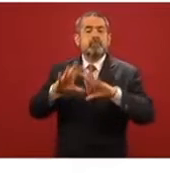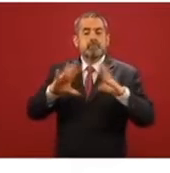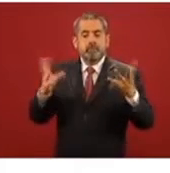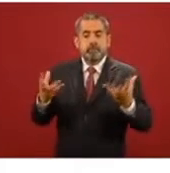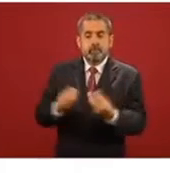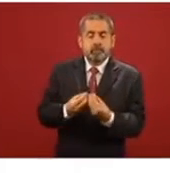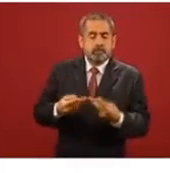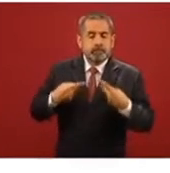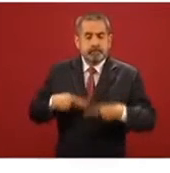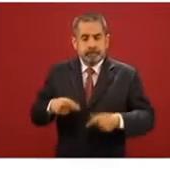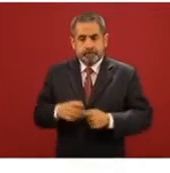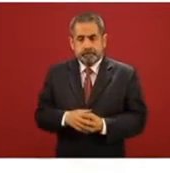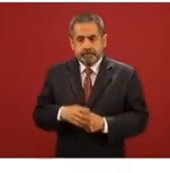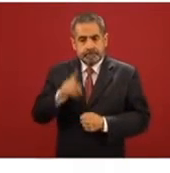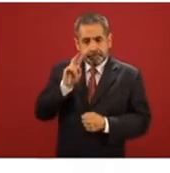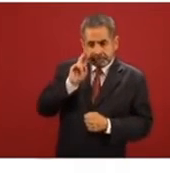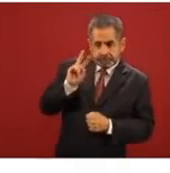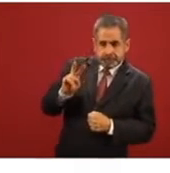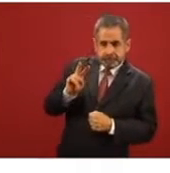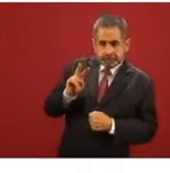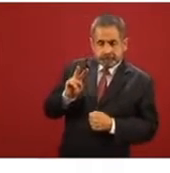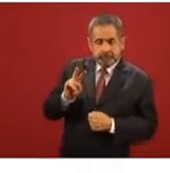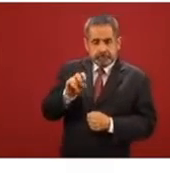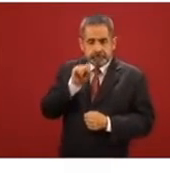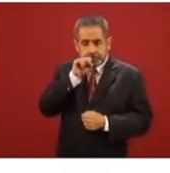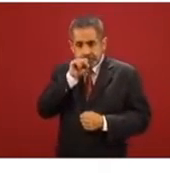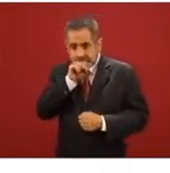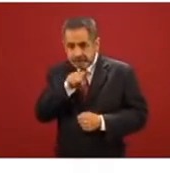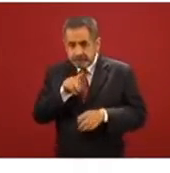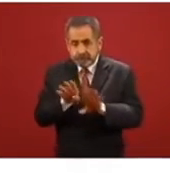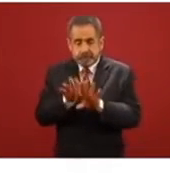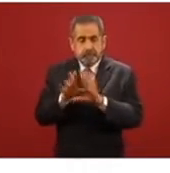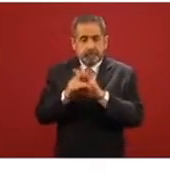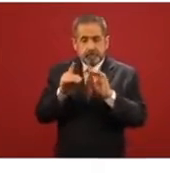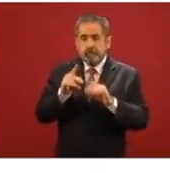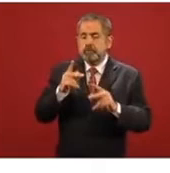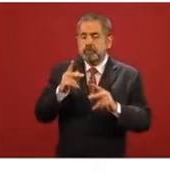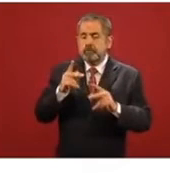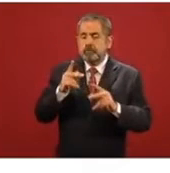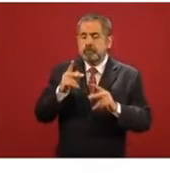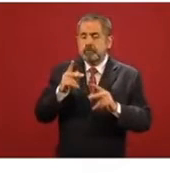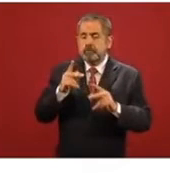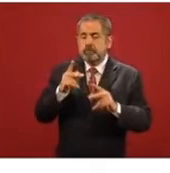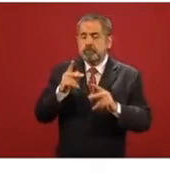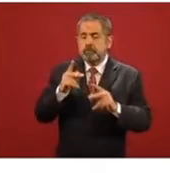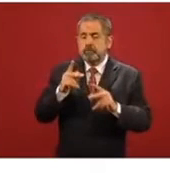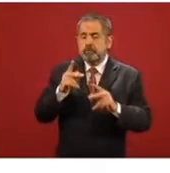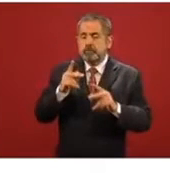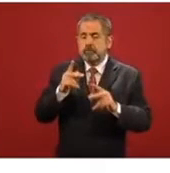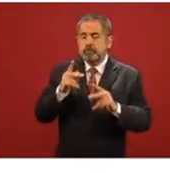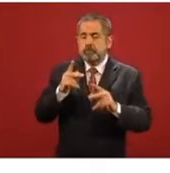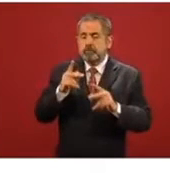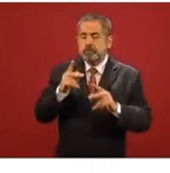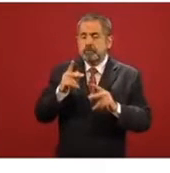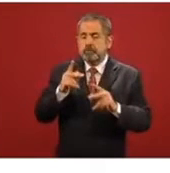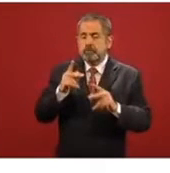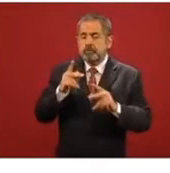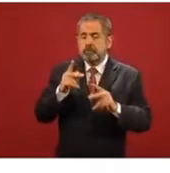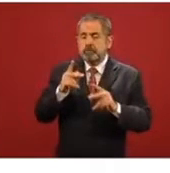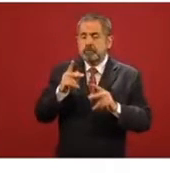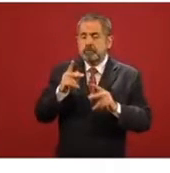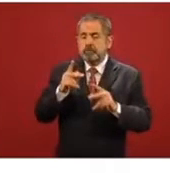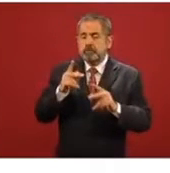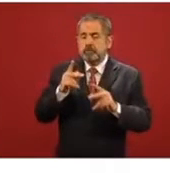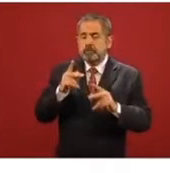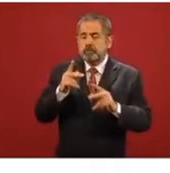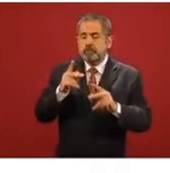cases. Pero siempre nos gusta que vuelvan a reflexionar But we also would like to